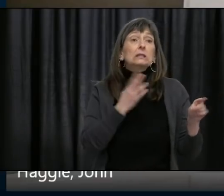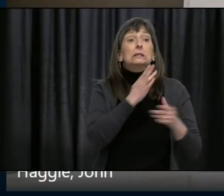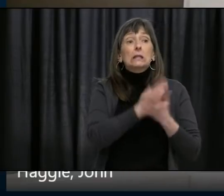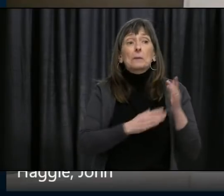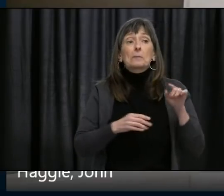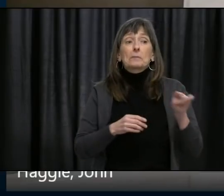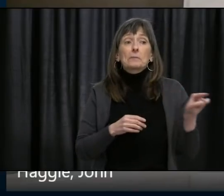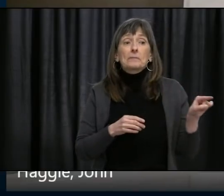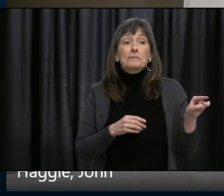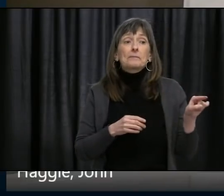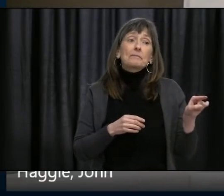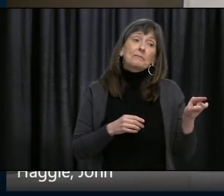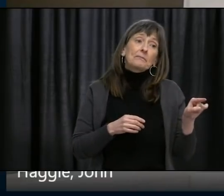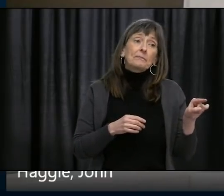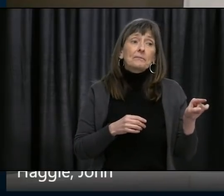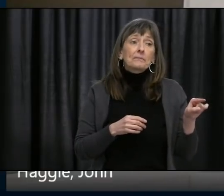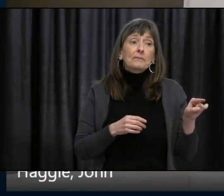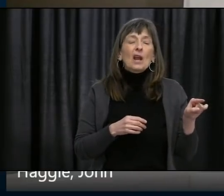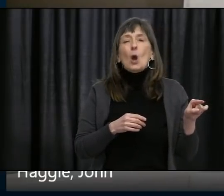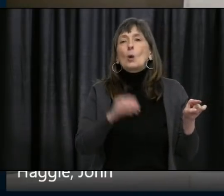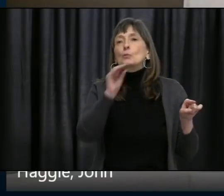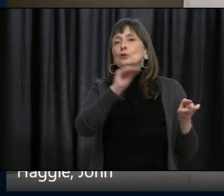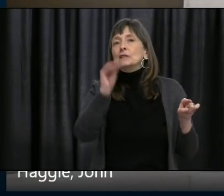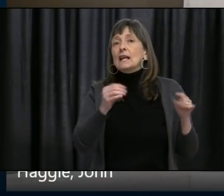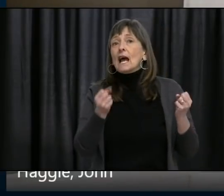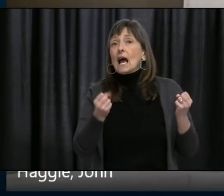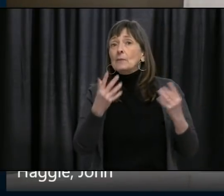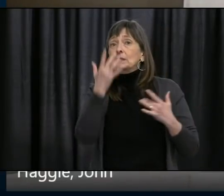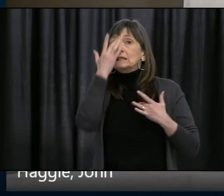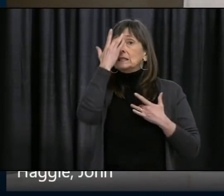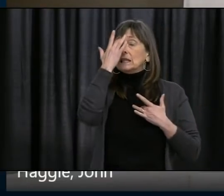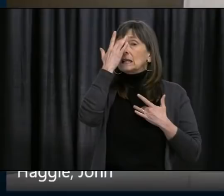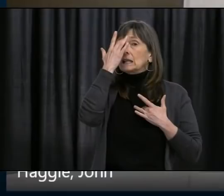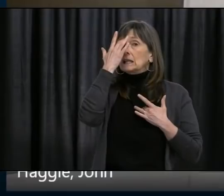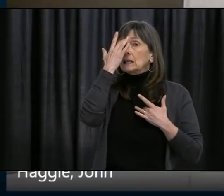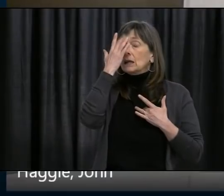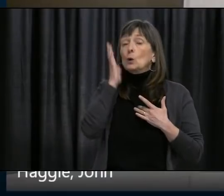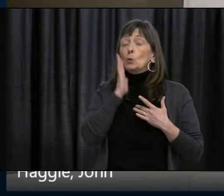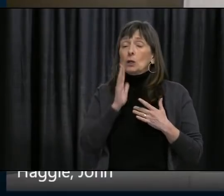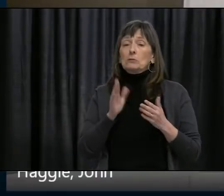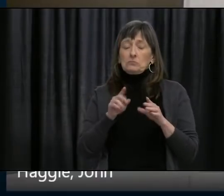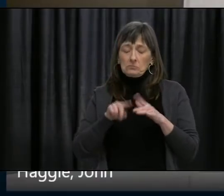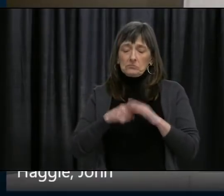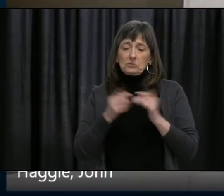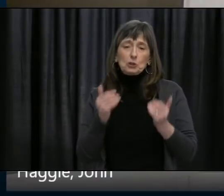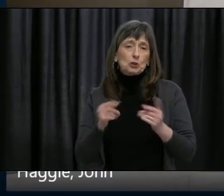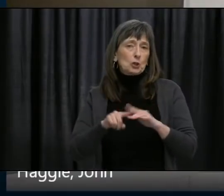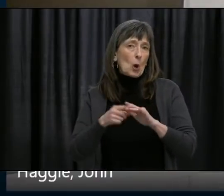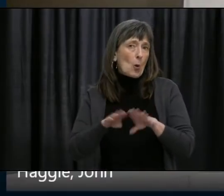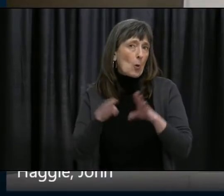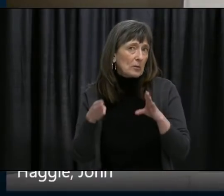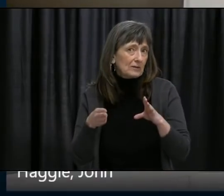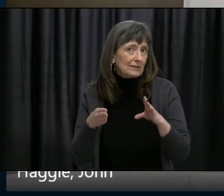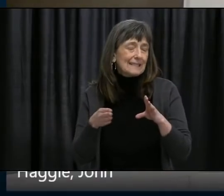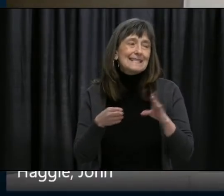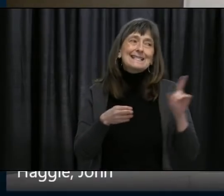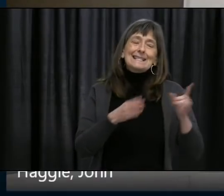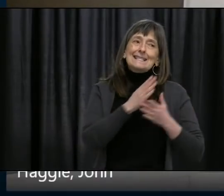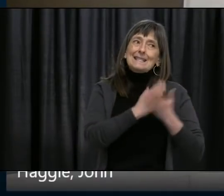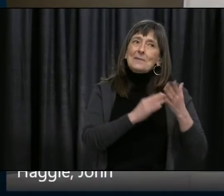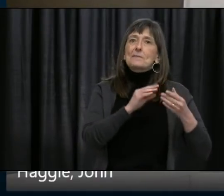said a rate below a certain level per day, pick a number, because you can justify or not almost any